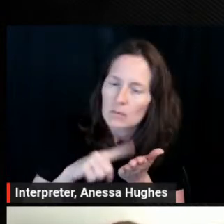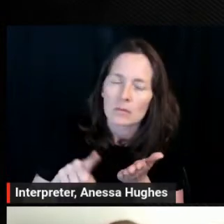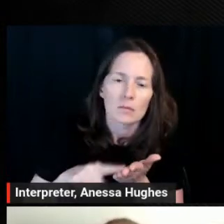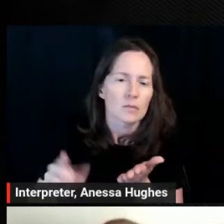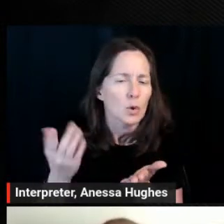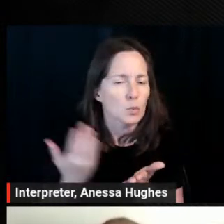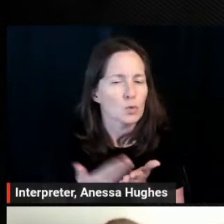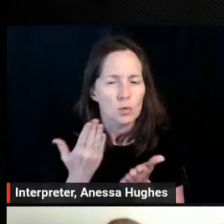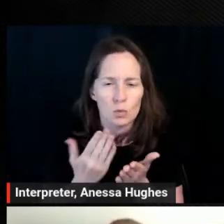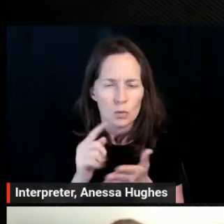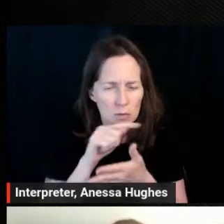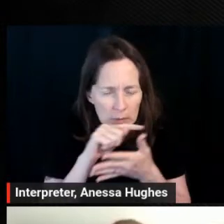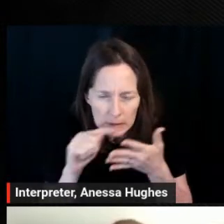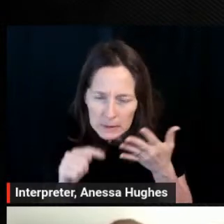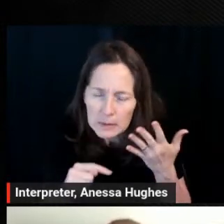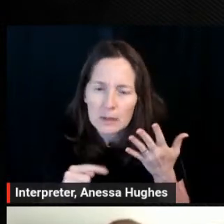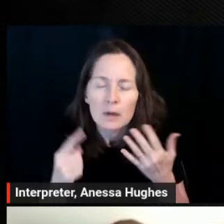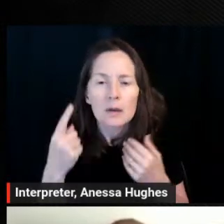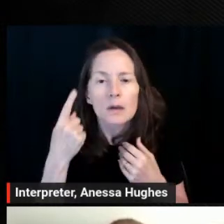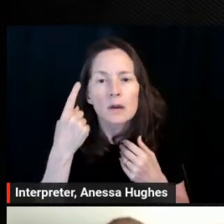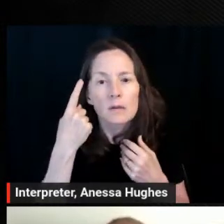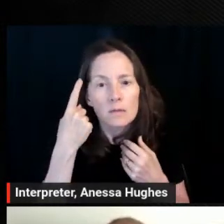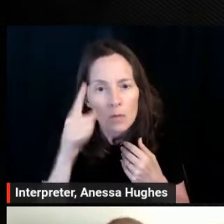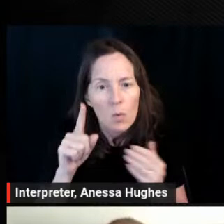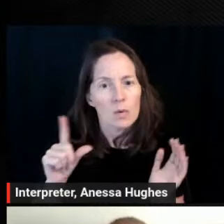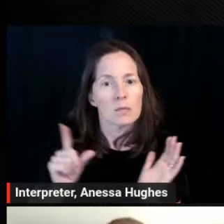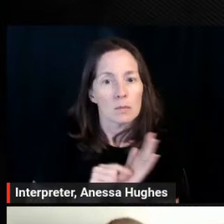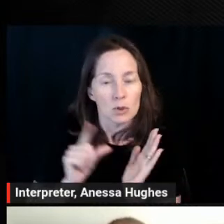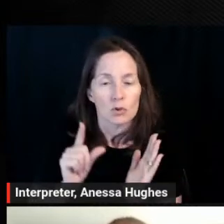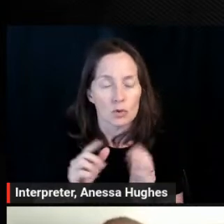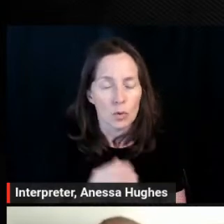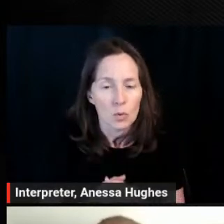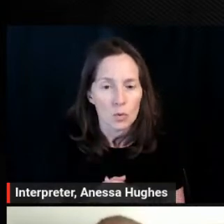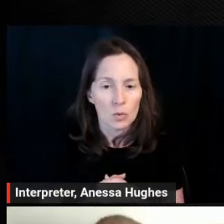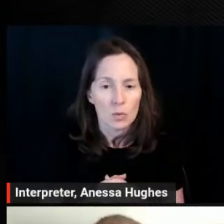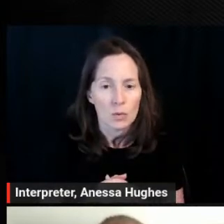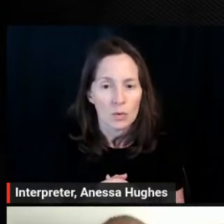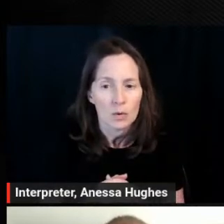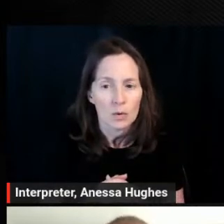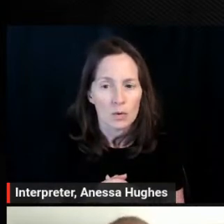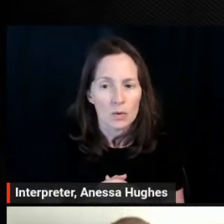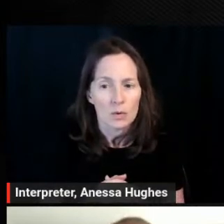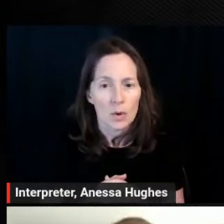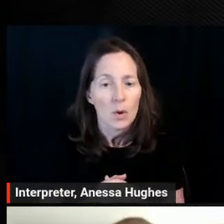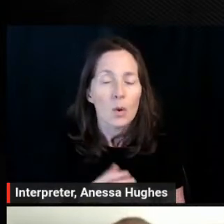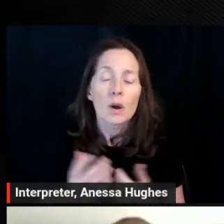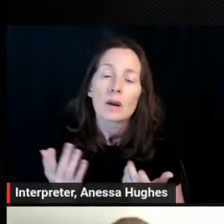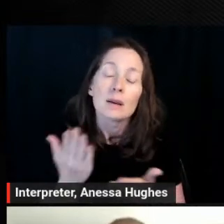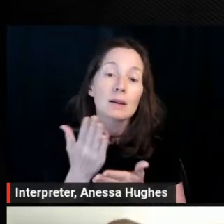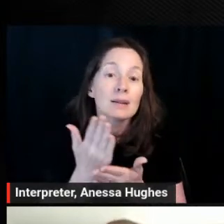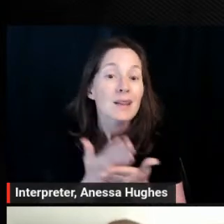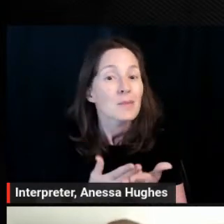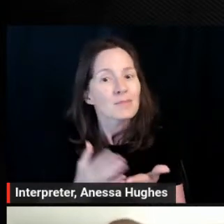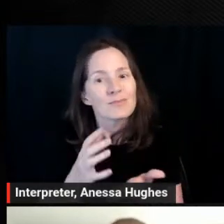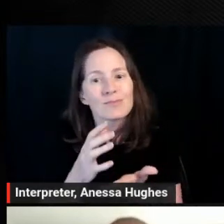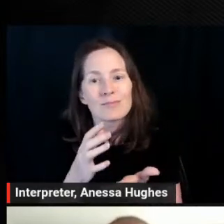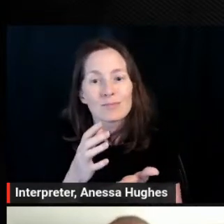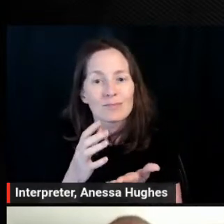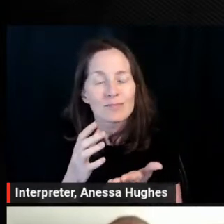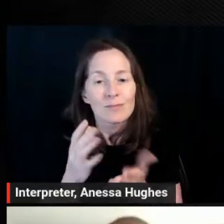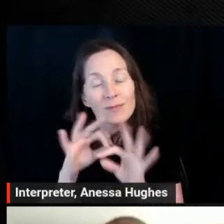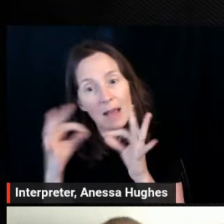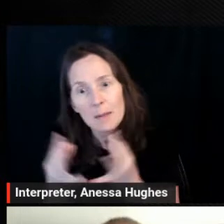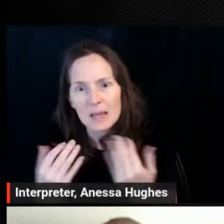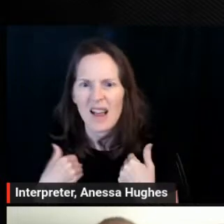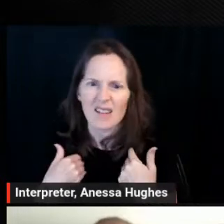The stories and struggles of the many Americans who do not leave behind rich troves of papers,